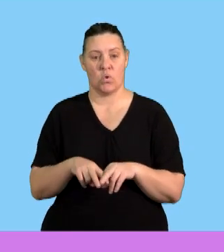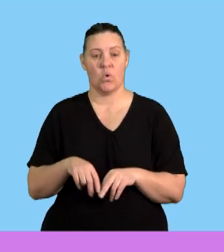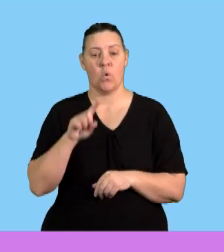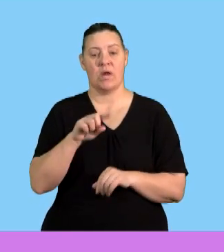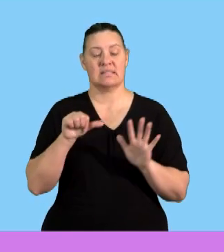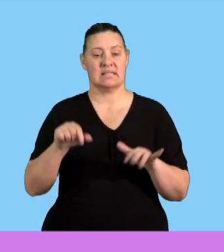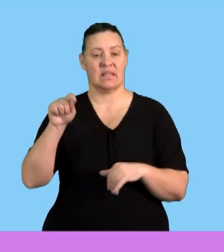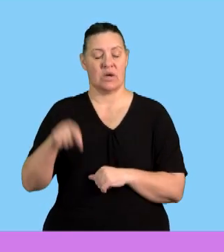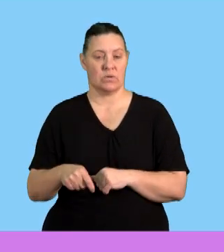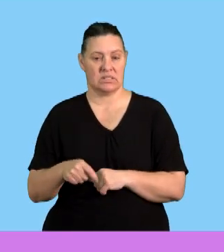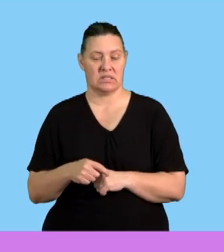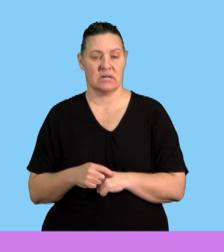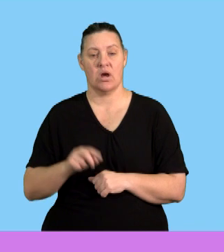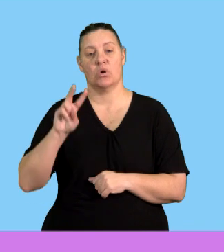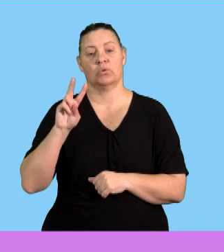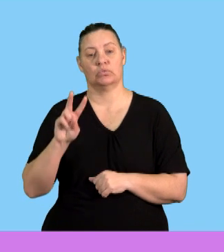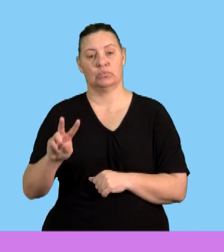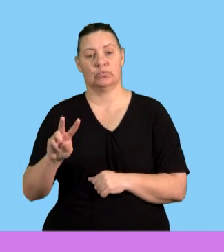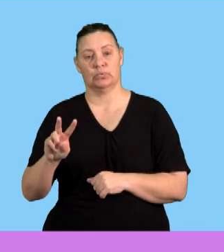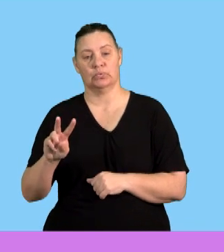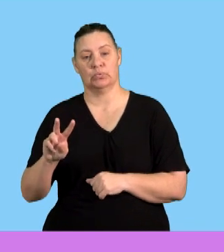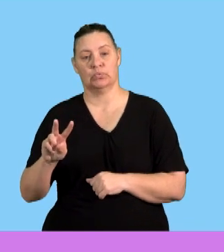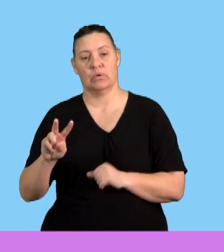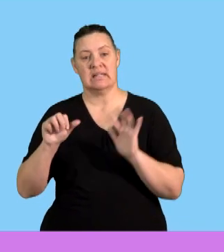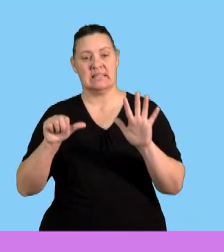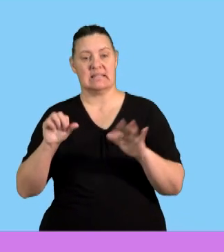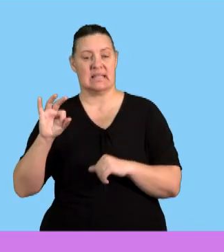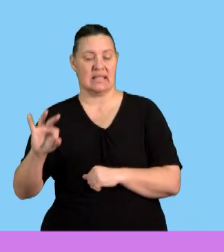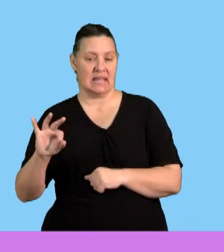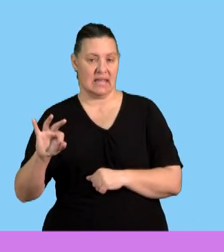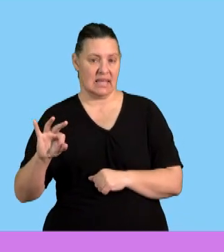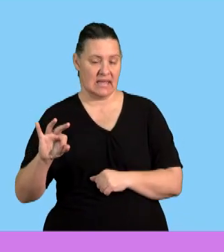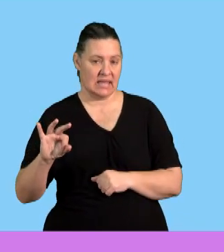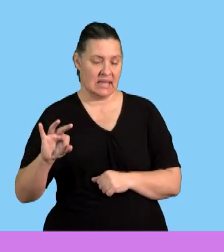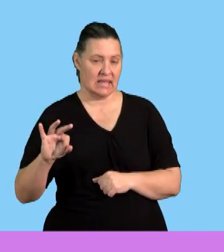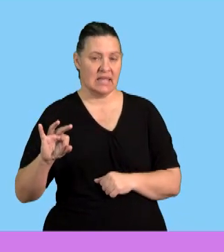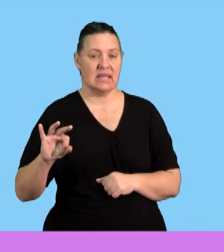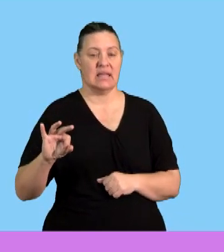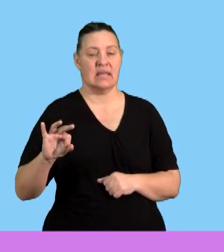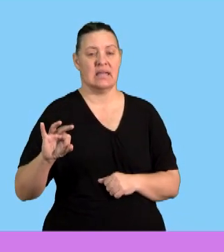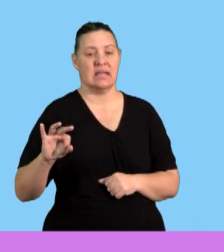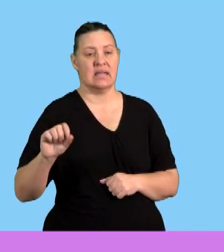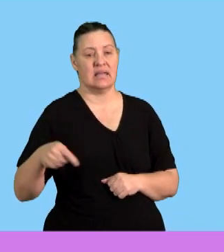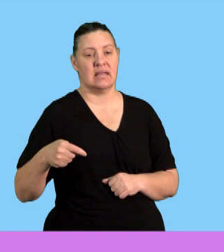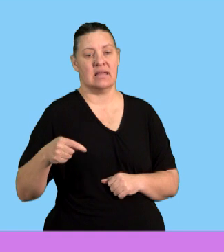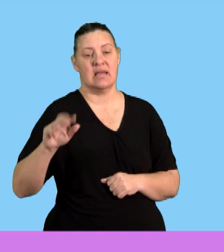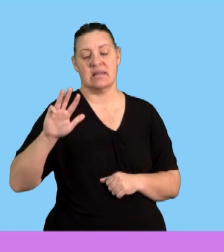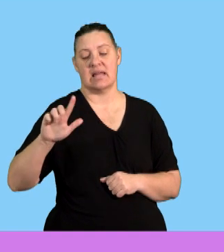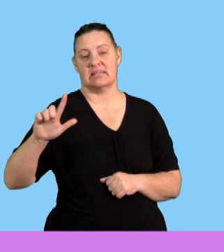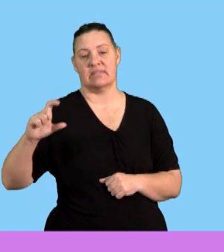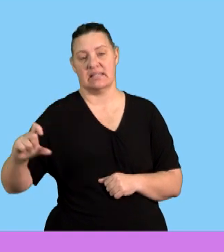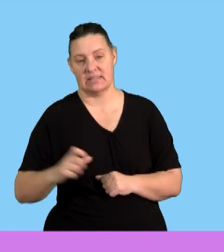of 16,263 Rand and